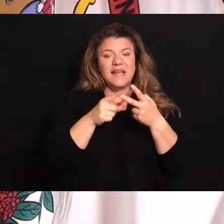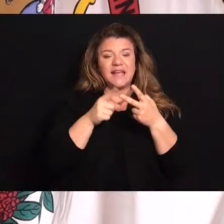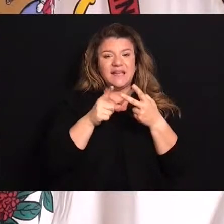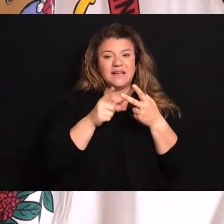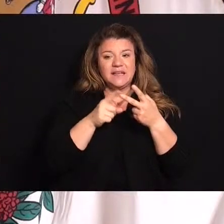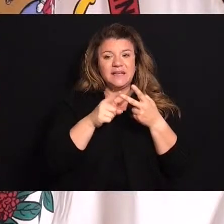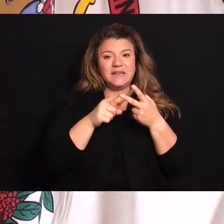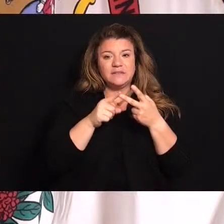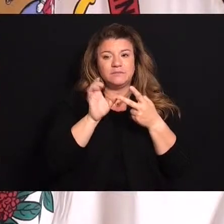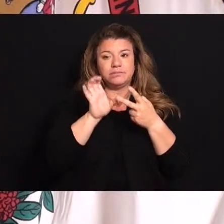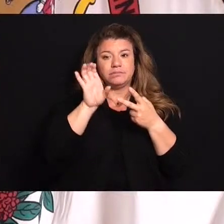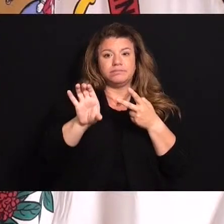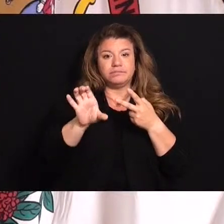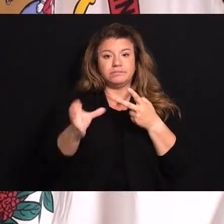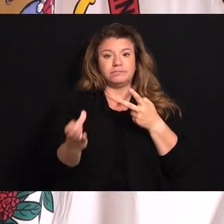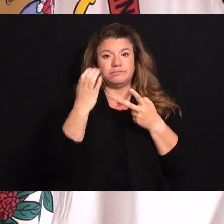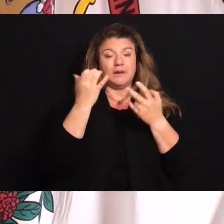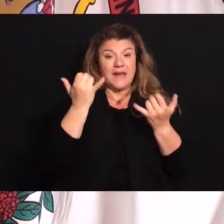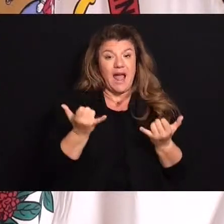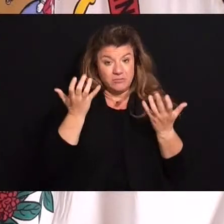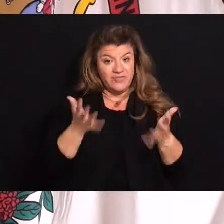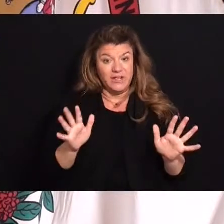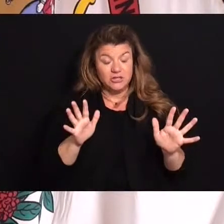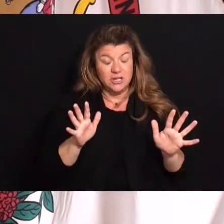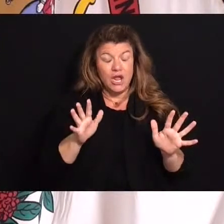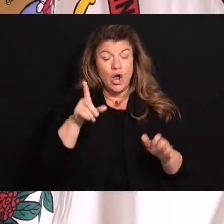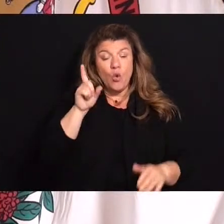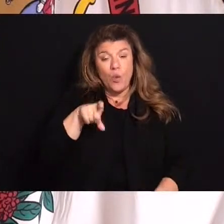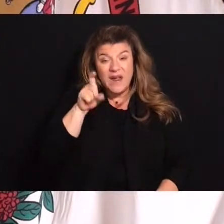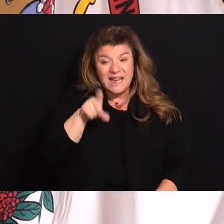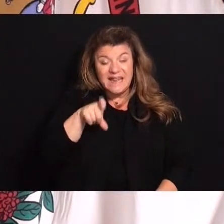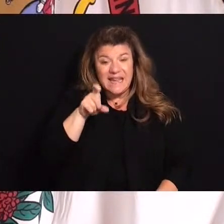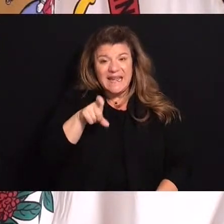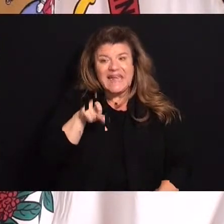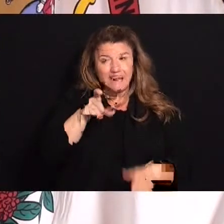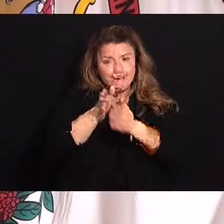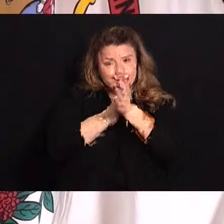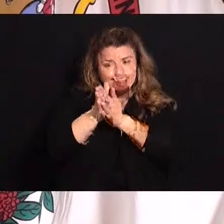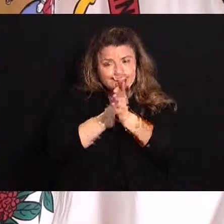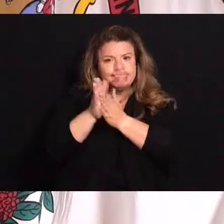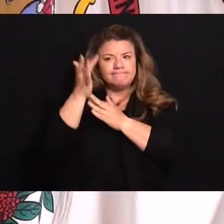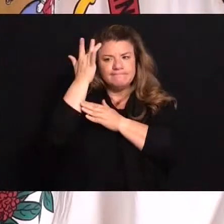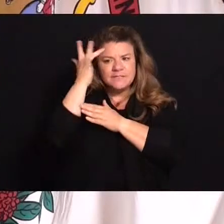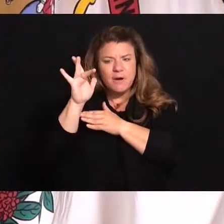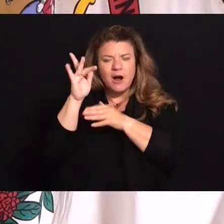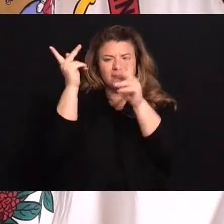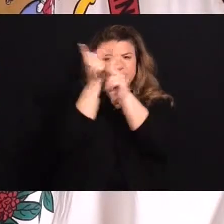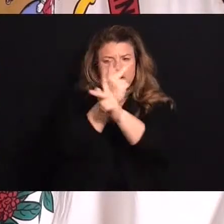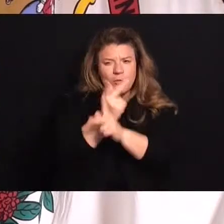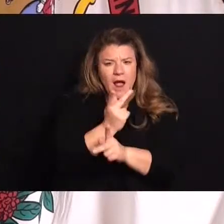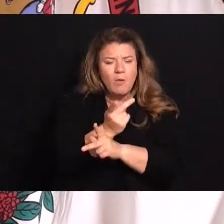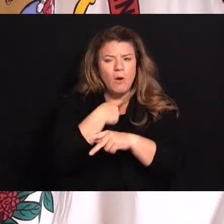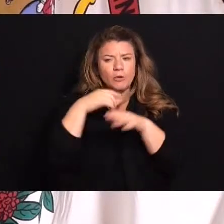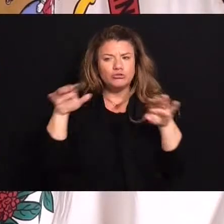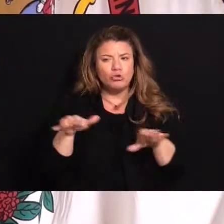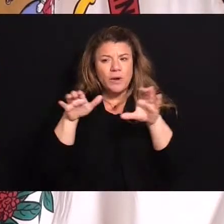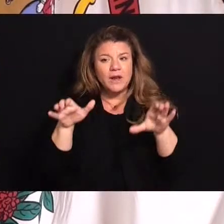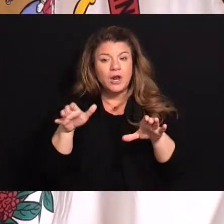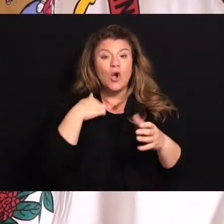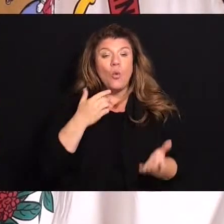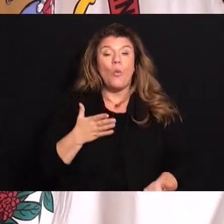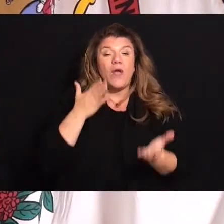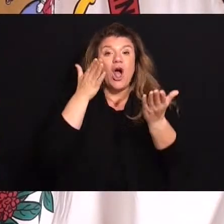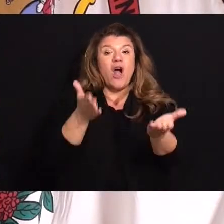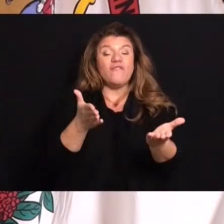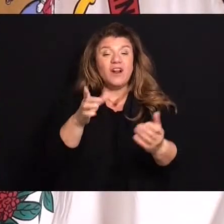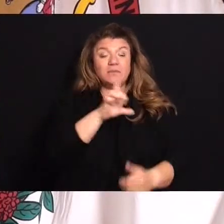that has come in now. We need to be prudent and smart in what we're doing. We just offered up,